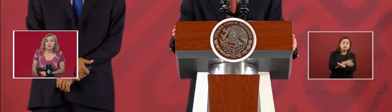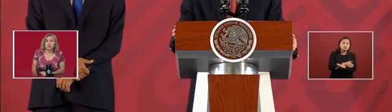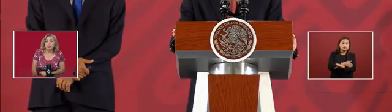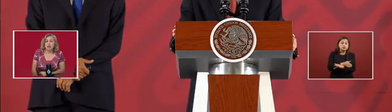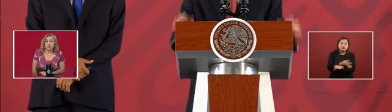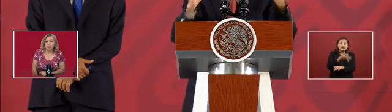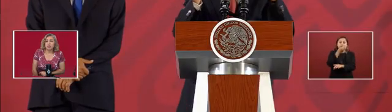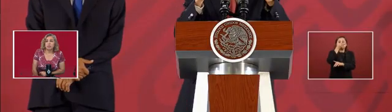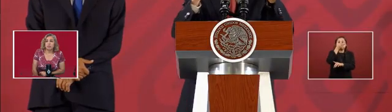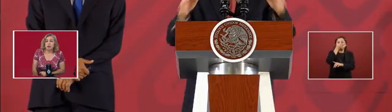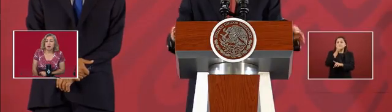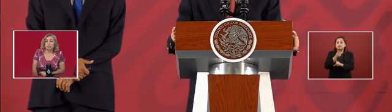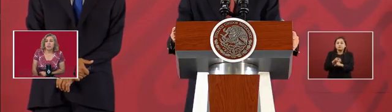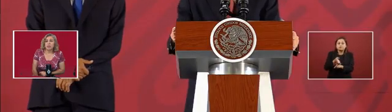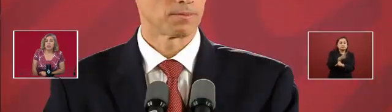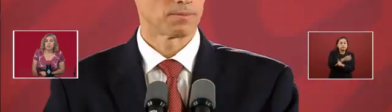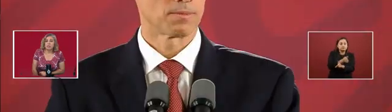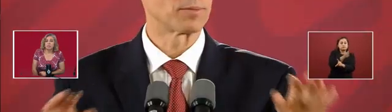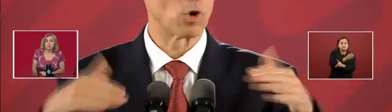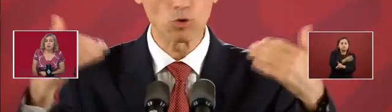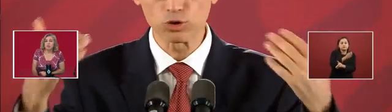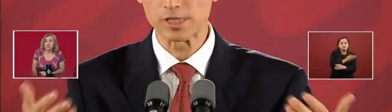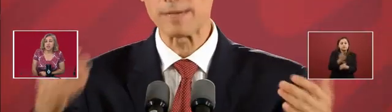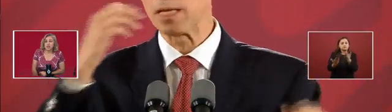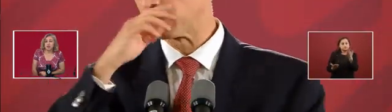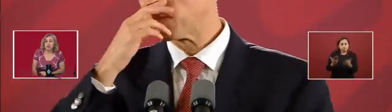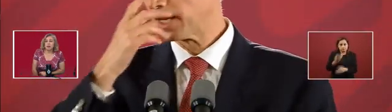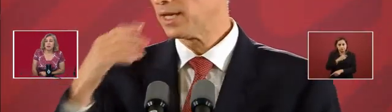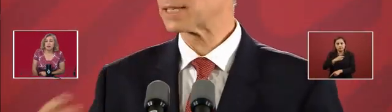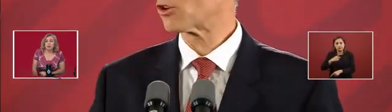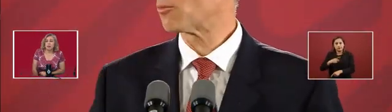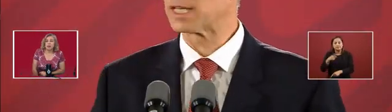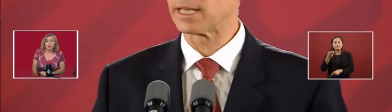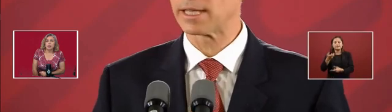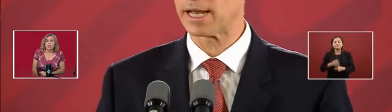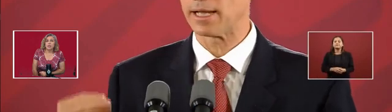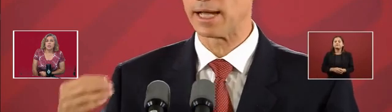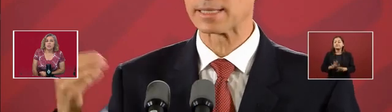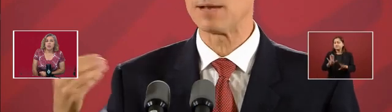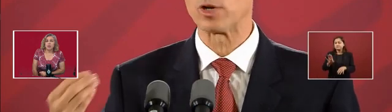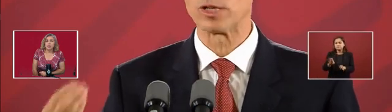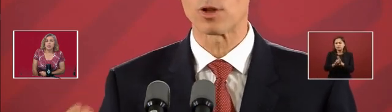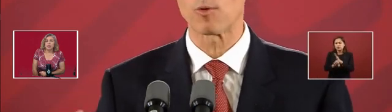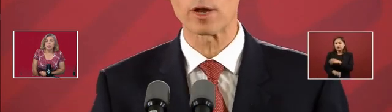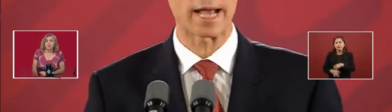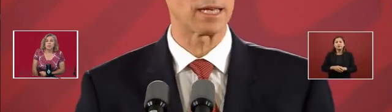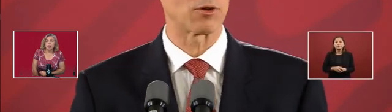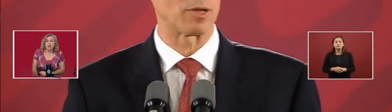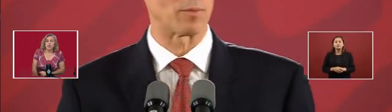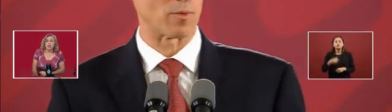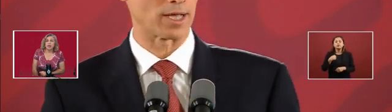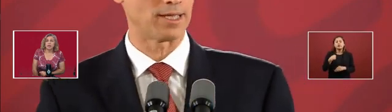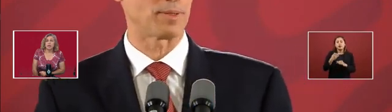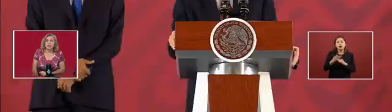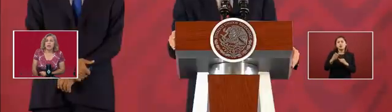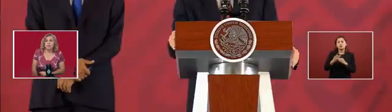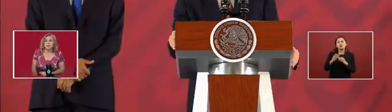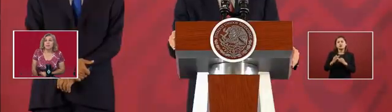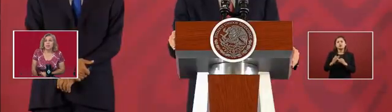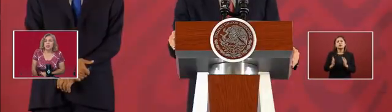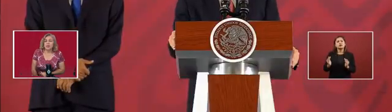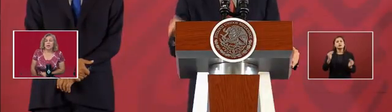the behavior, social mobility of the insects. There's deviations year to year. Compare from